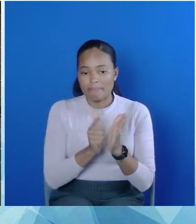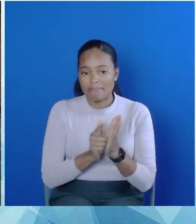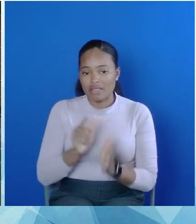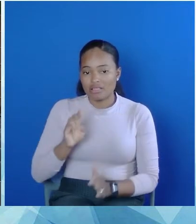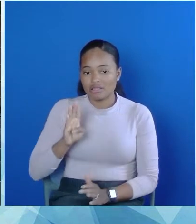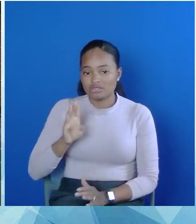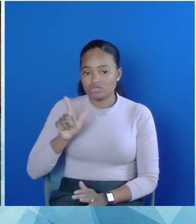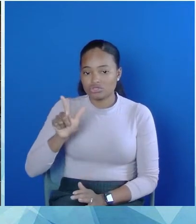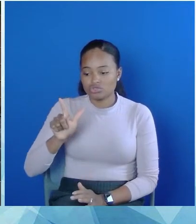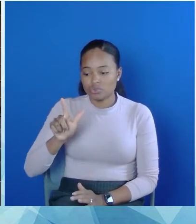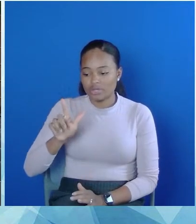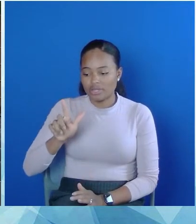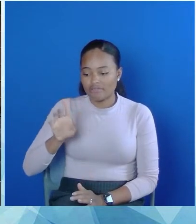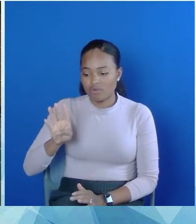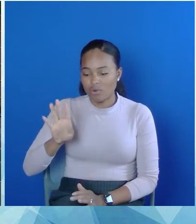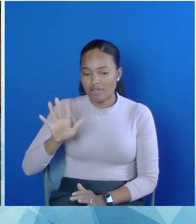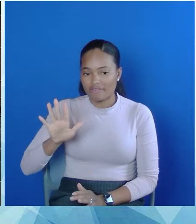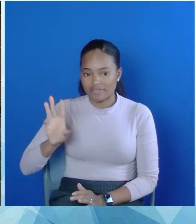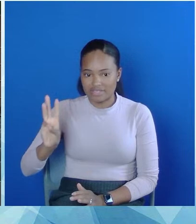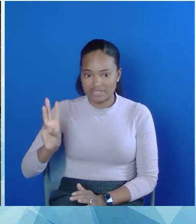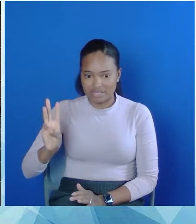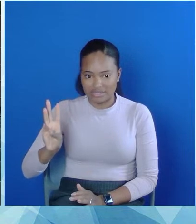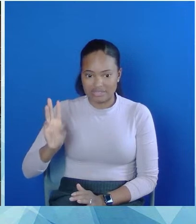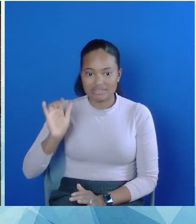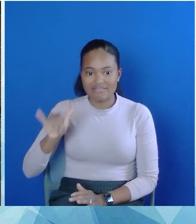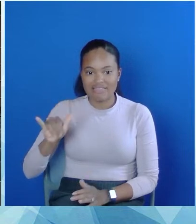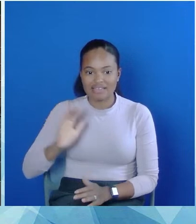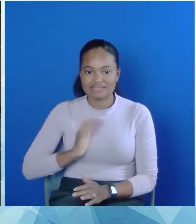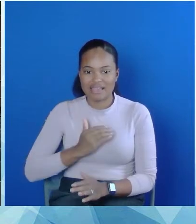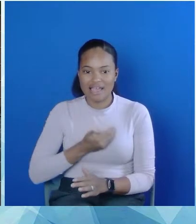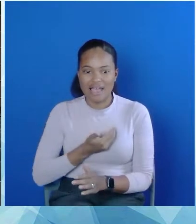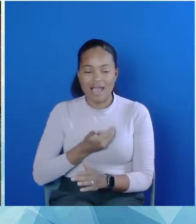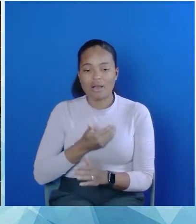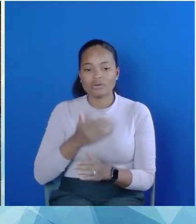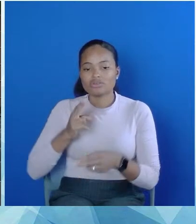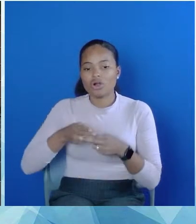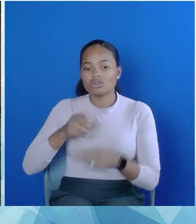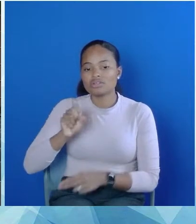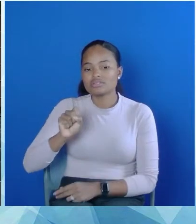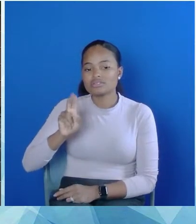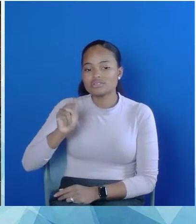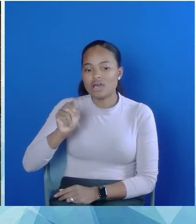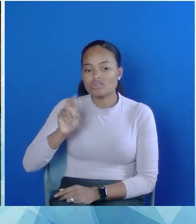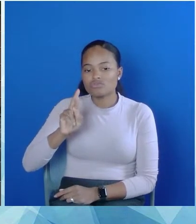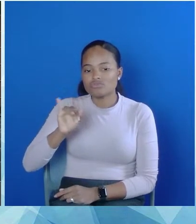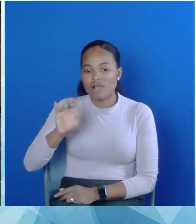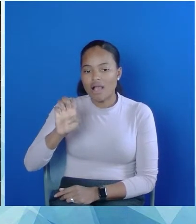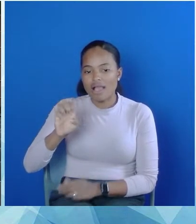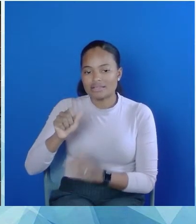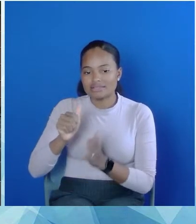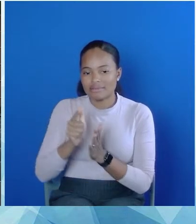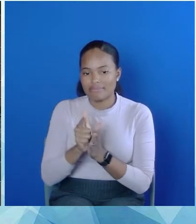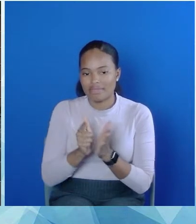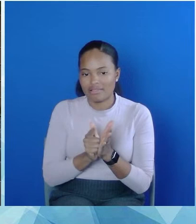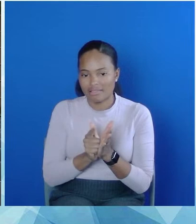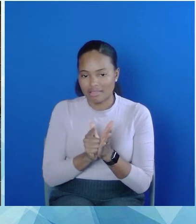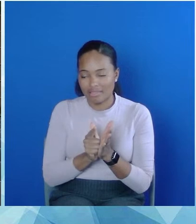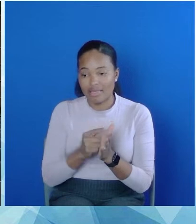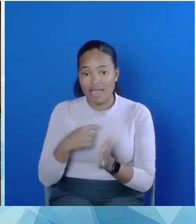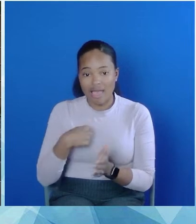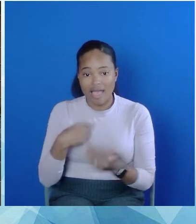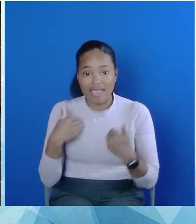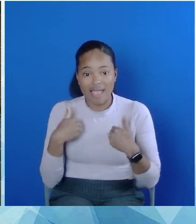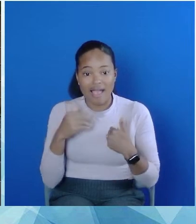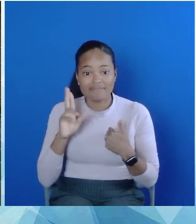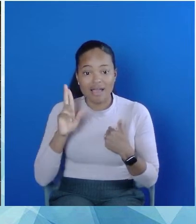our continuation bill. Colloquially, it's known as our Sunrise Bill. And I actually have updates